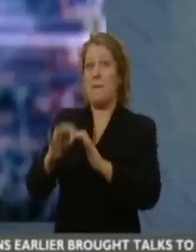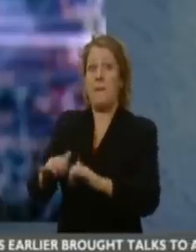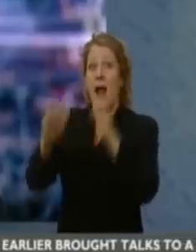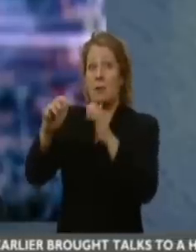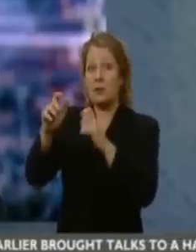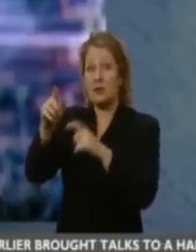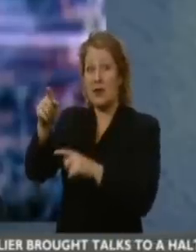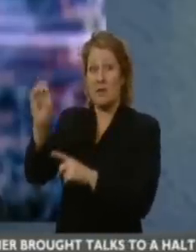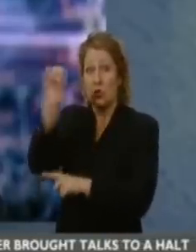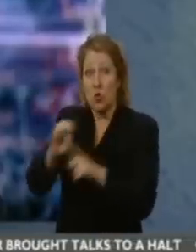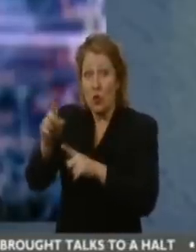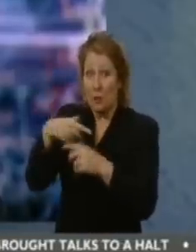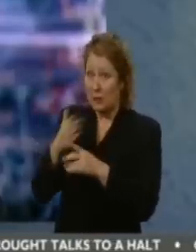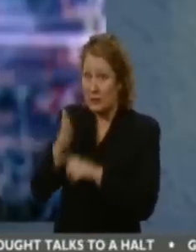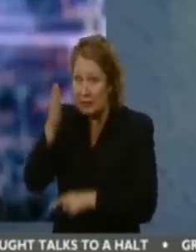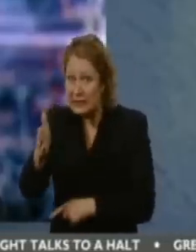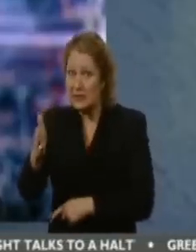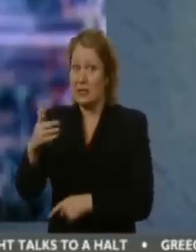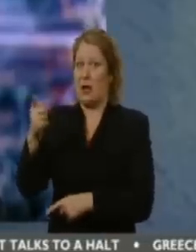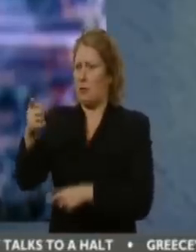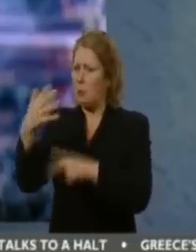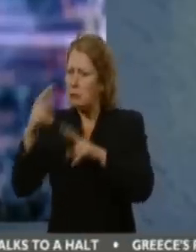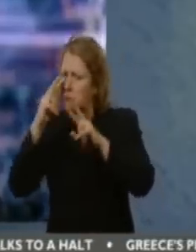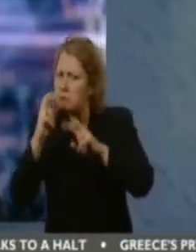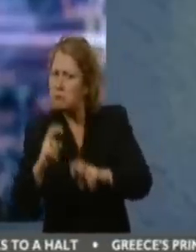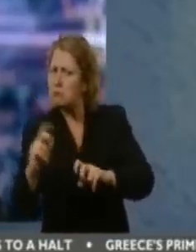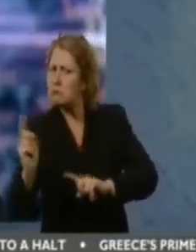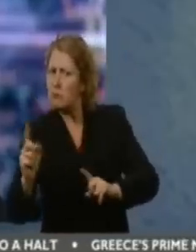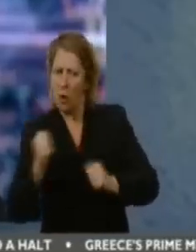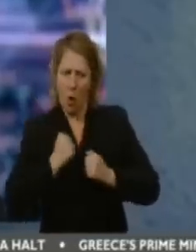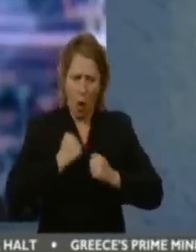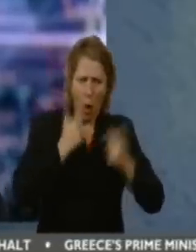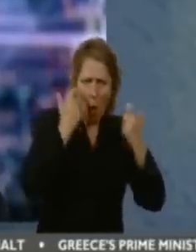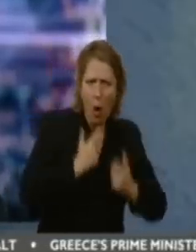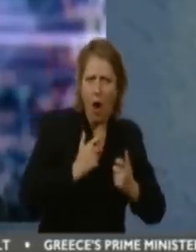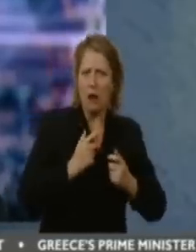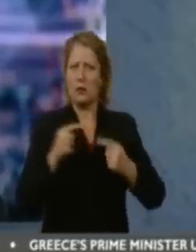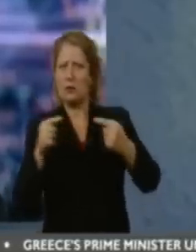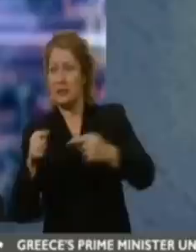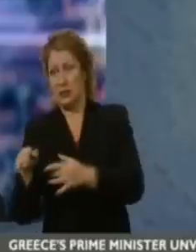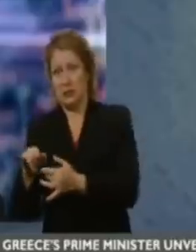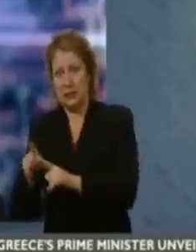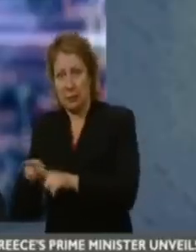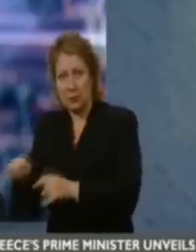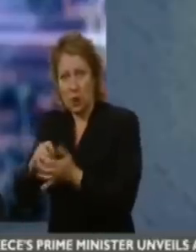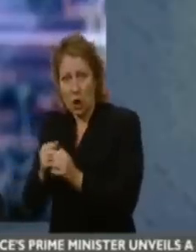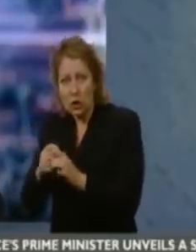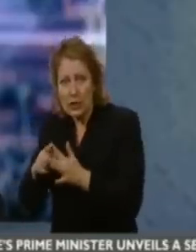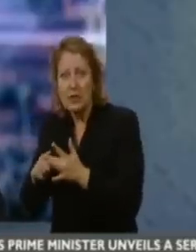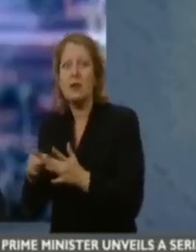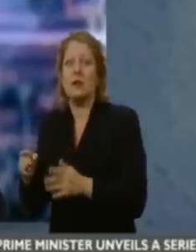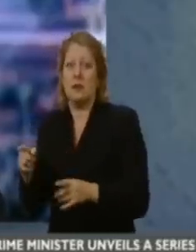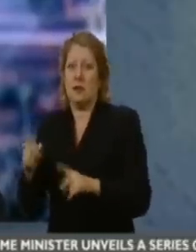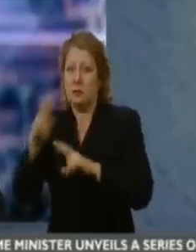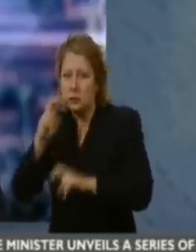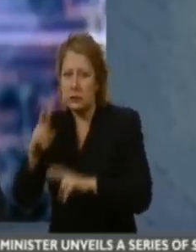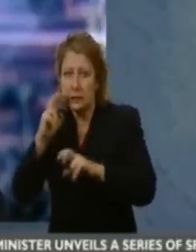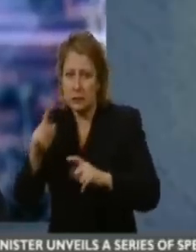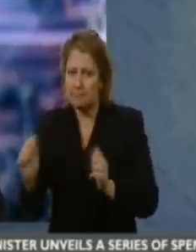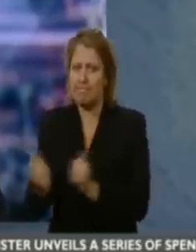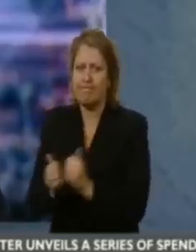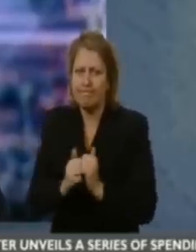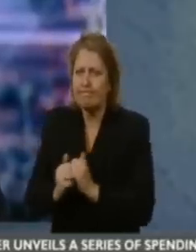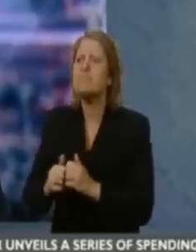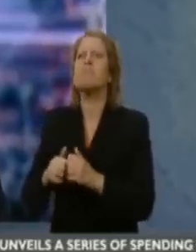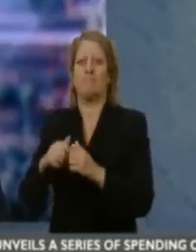whole situation of our lawyers, and particularly Sergei Magnitsky, and issued a unanimous resolution against what was happening. I went to the Parliament here. I went to the International